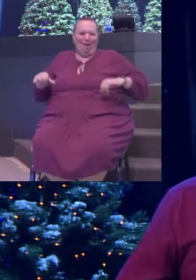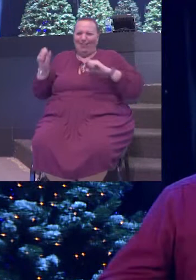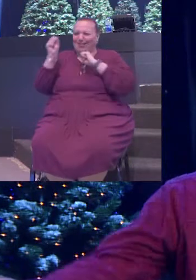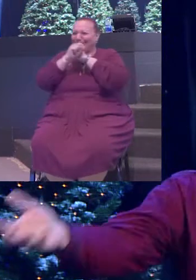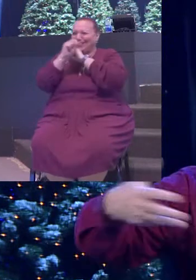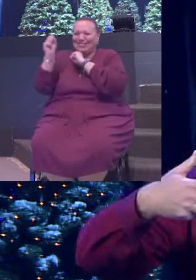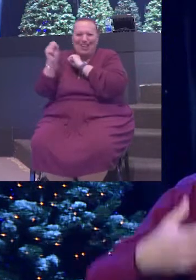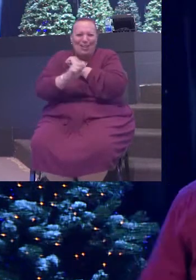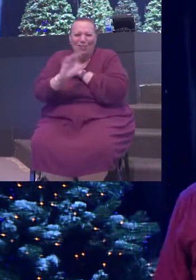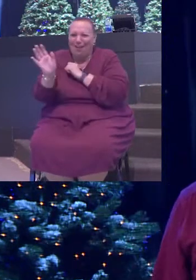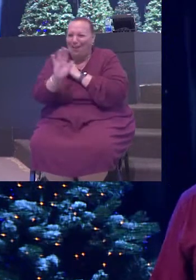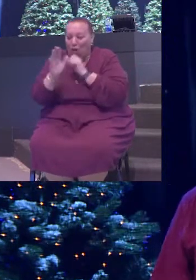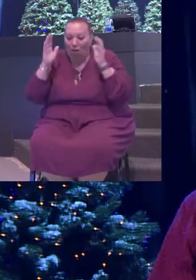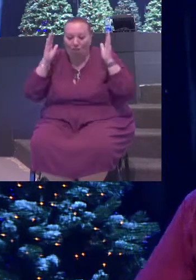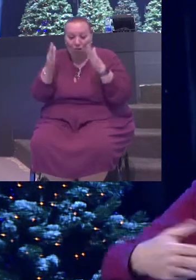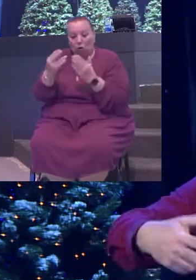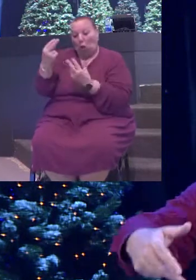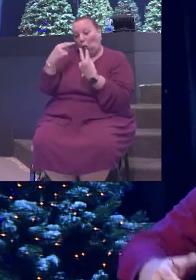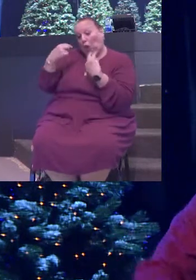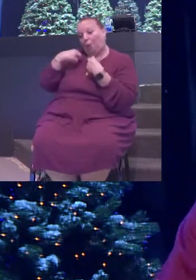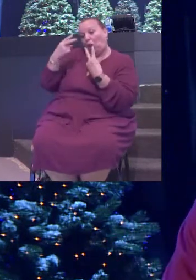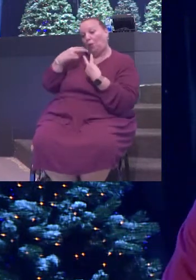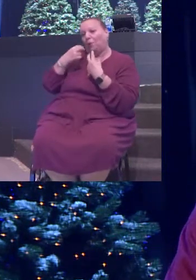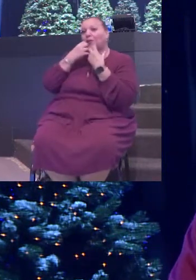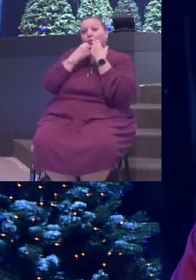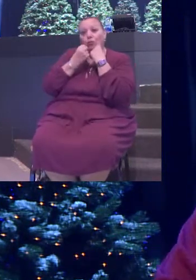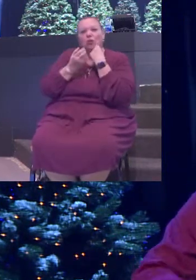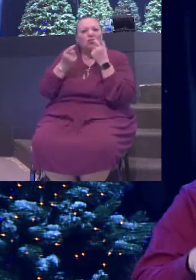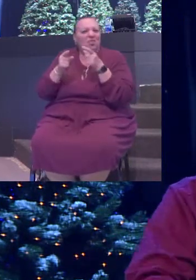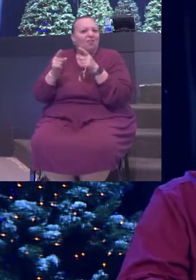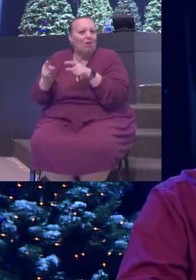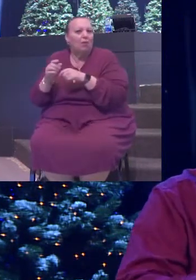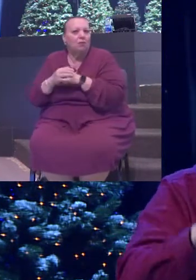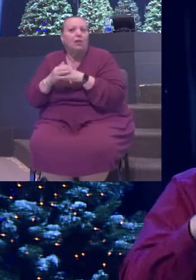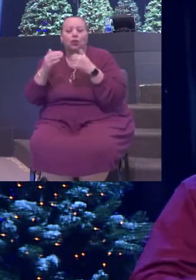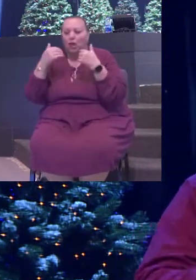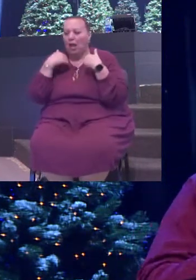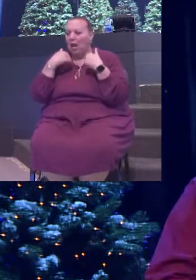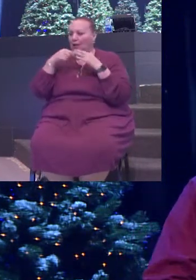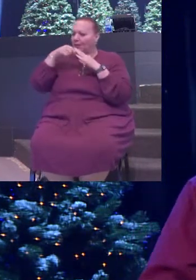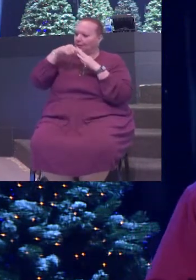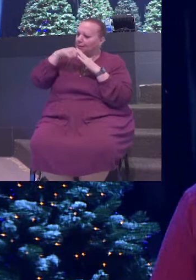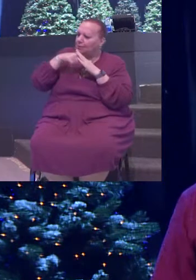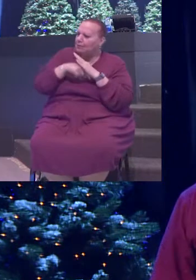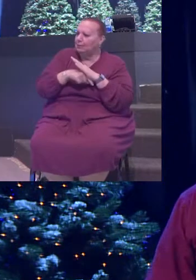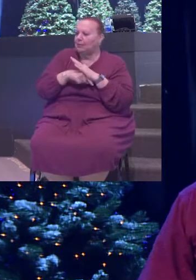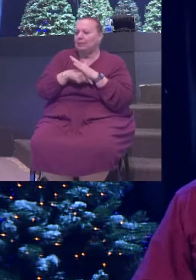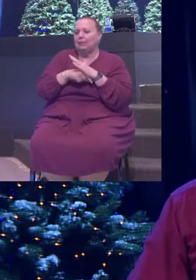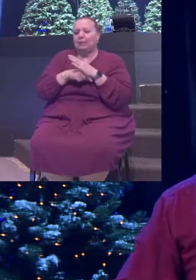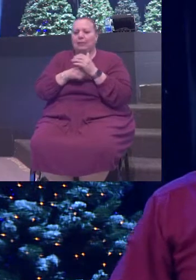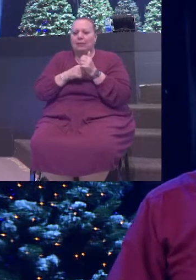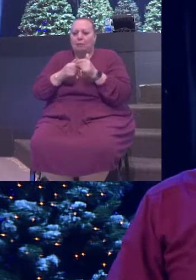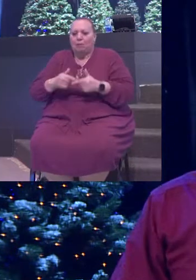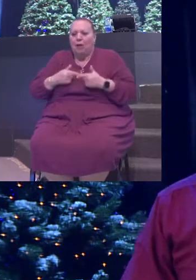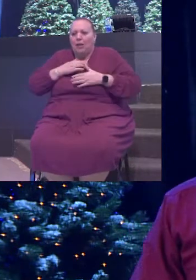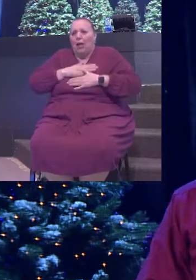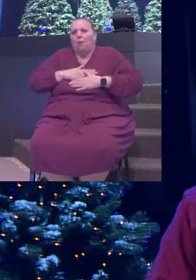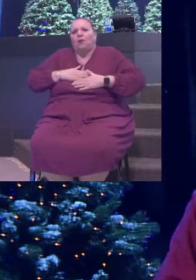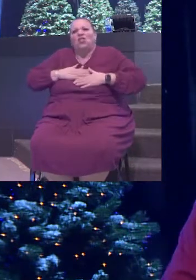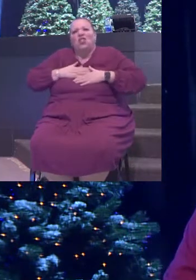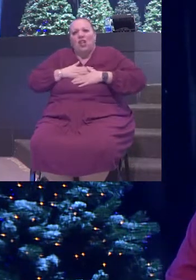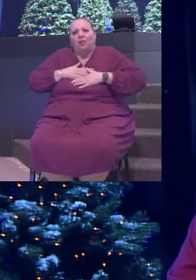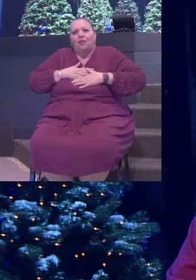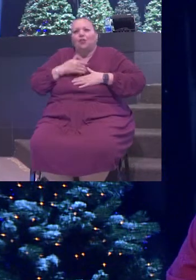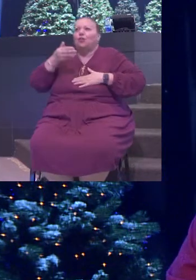exaggerate. She wasn't one to put all the focus on herself, but she did treasure these events, and she did have this deep abiding appreciation